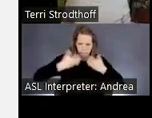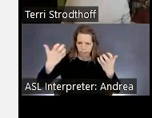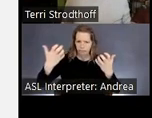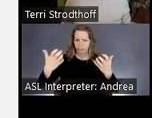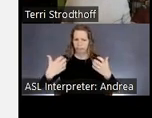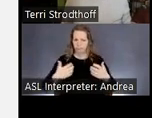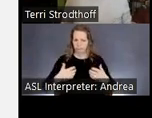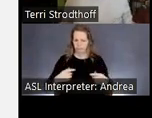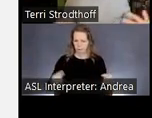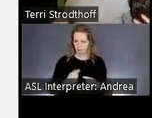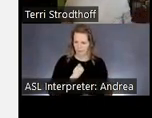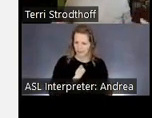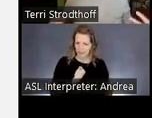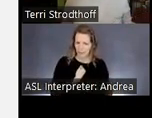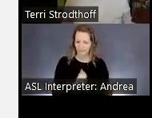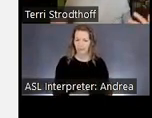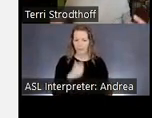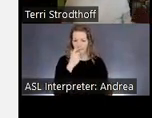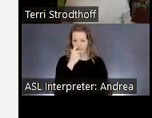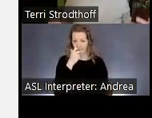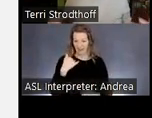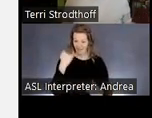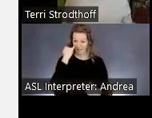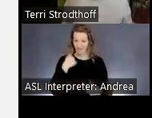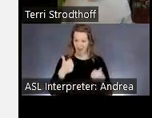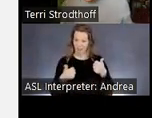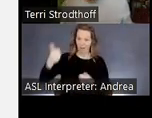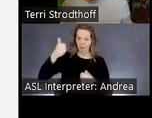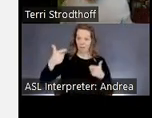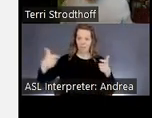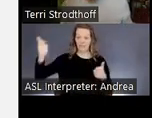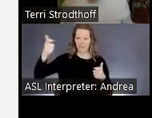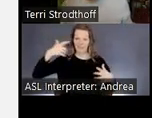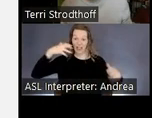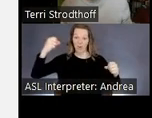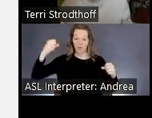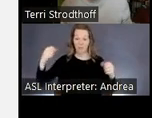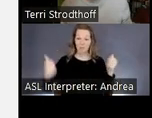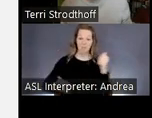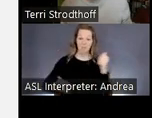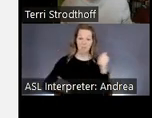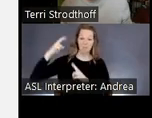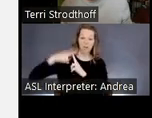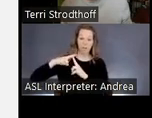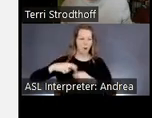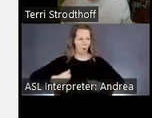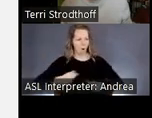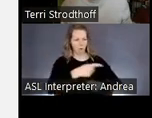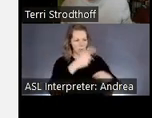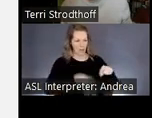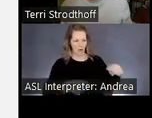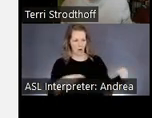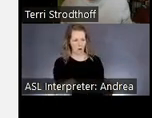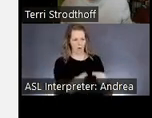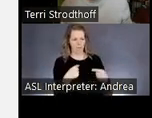it upon ourselves. If I'm the biggest, the baddest, the strongest, the loudest, then I'm going to be right in this environment,